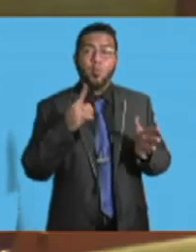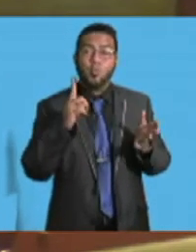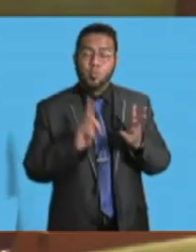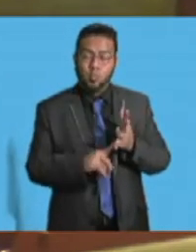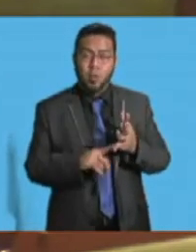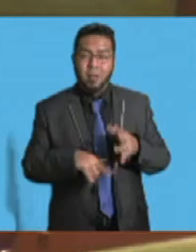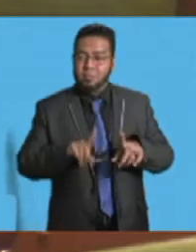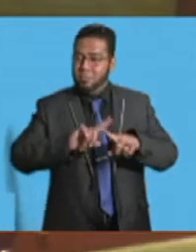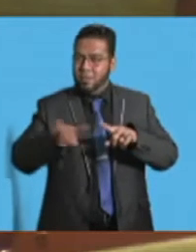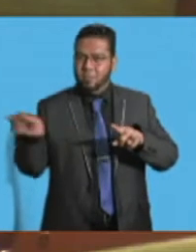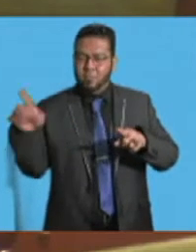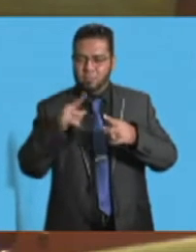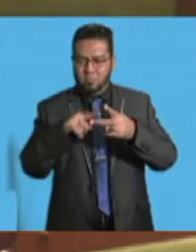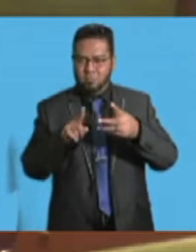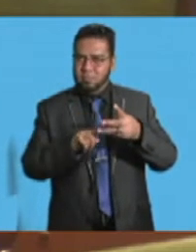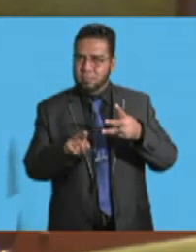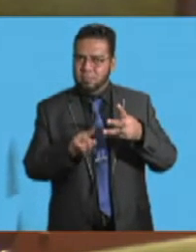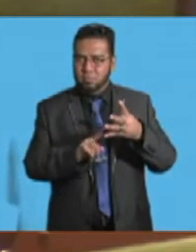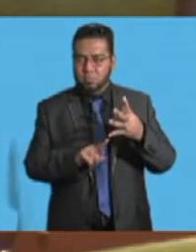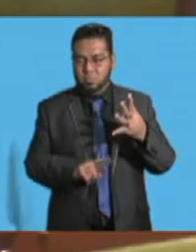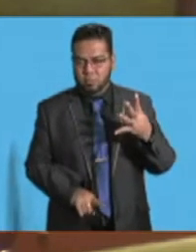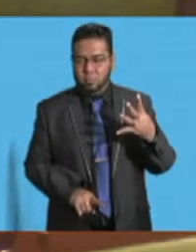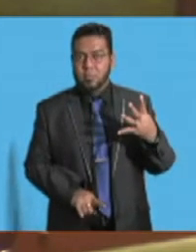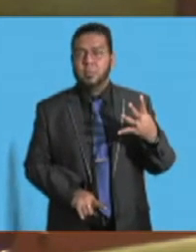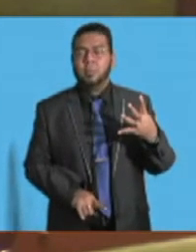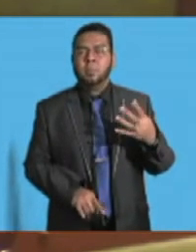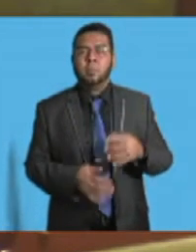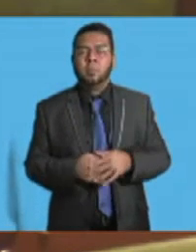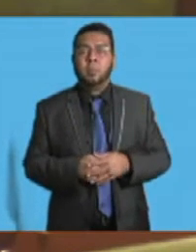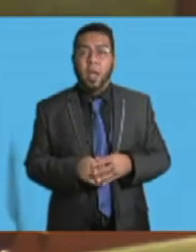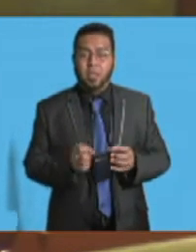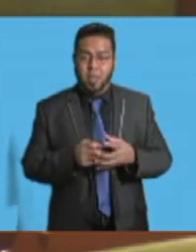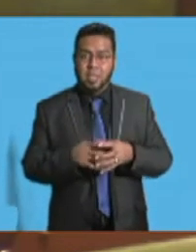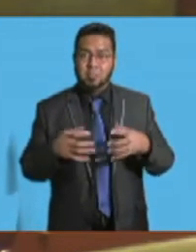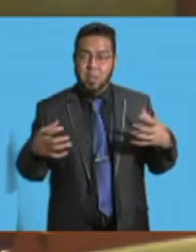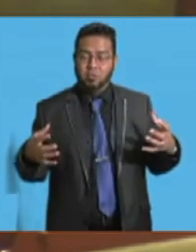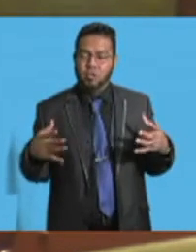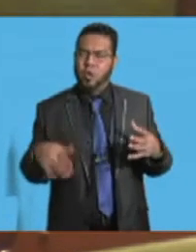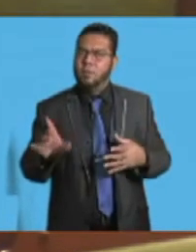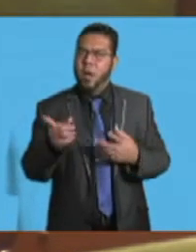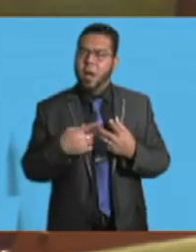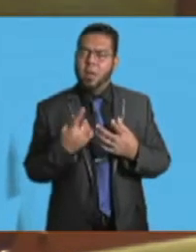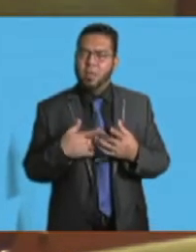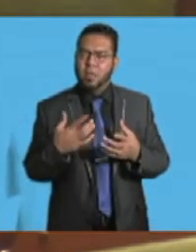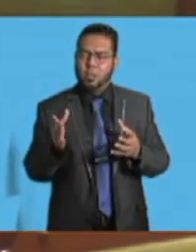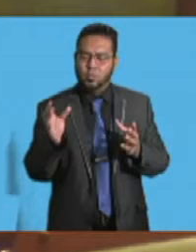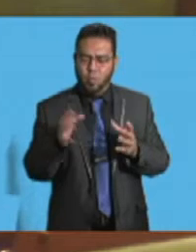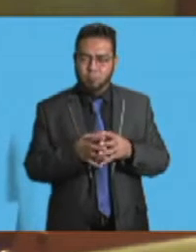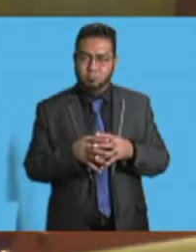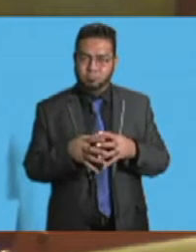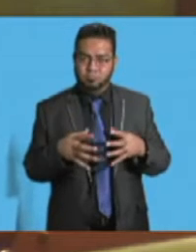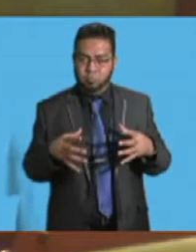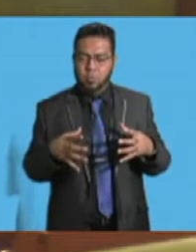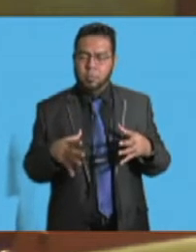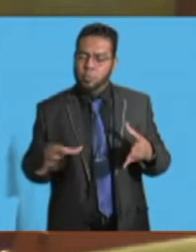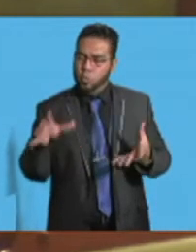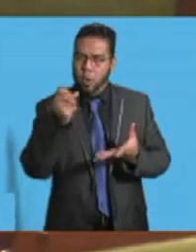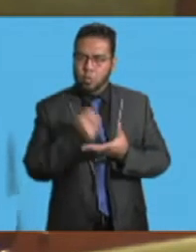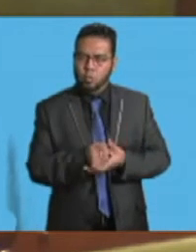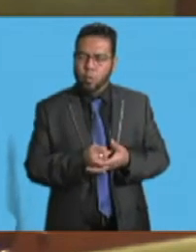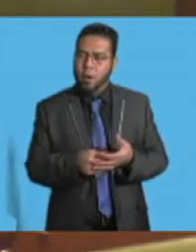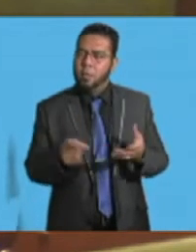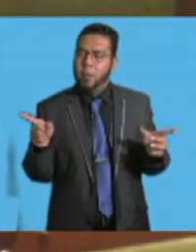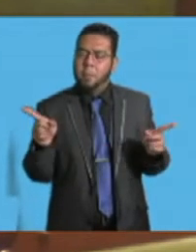Matasawa, Levu, Kolata and Navuni, Iwi, and expansion of other small growers that guarantees better cocoa